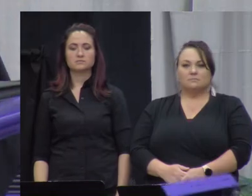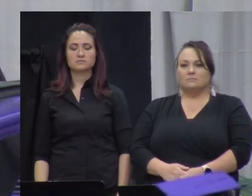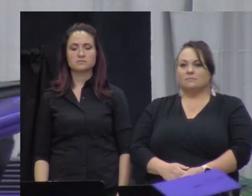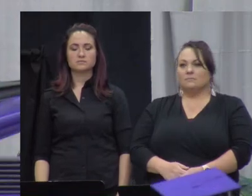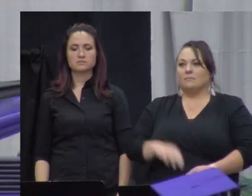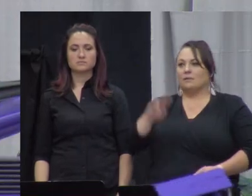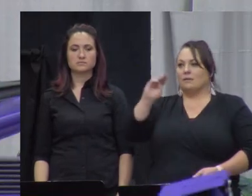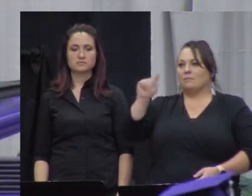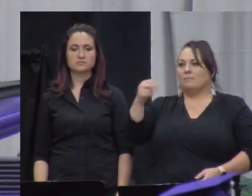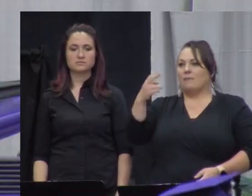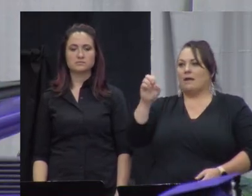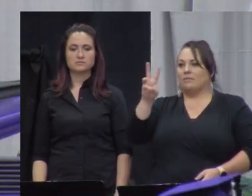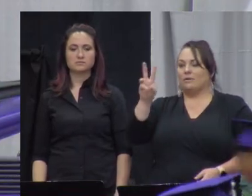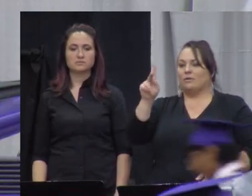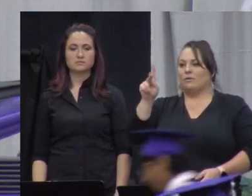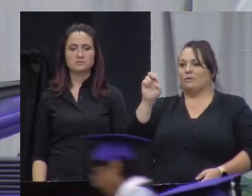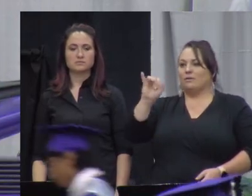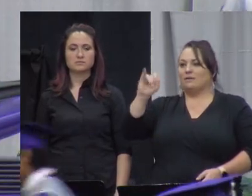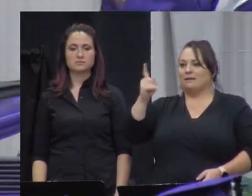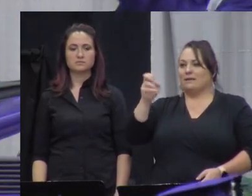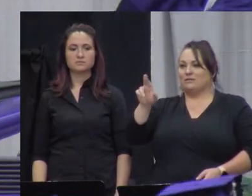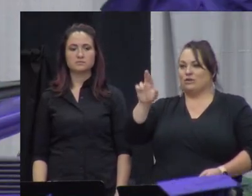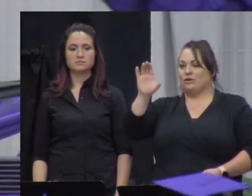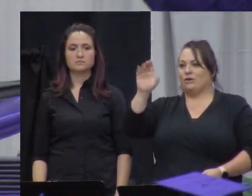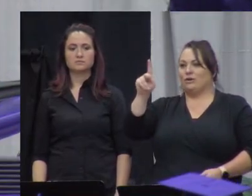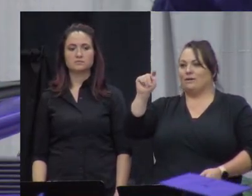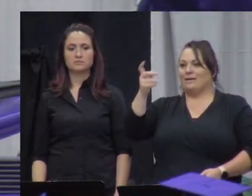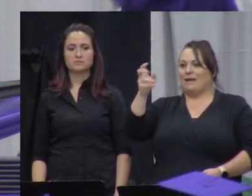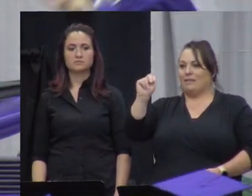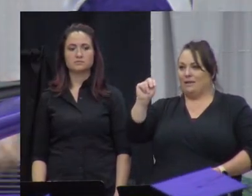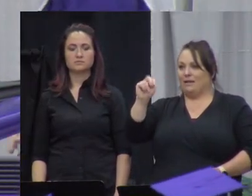Matthew Keezer Caitlin Garcia.